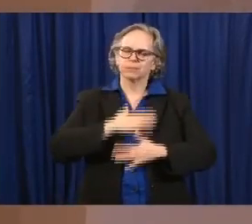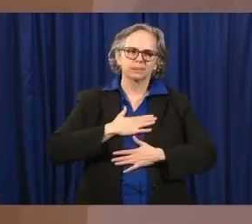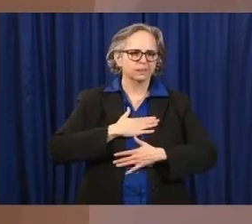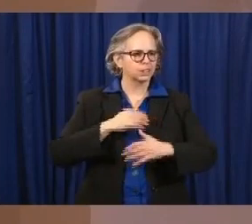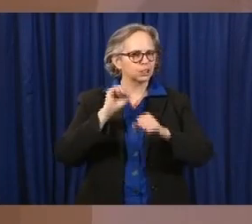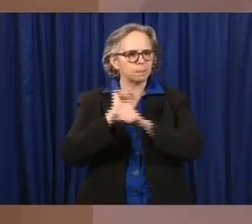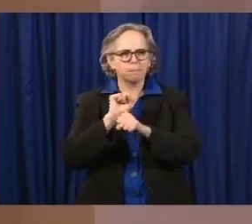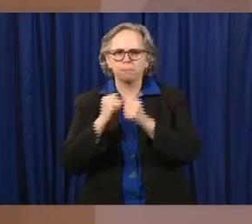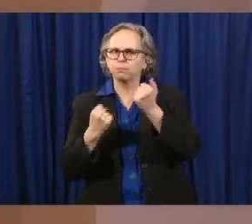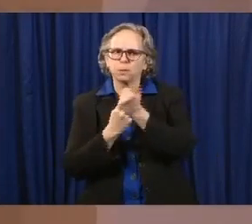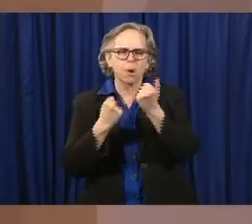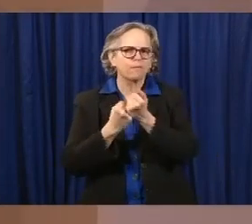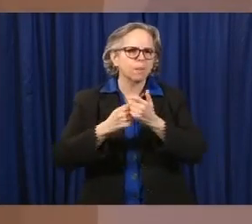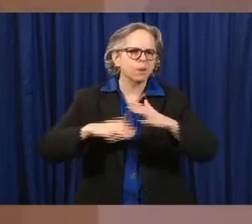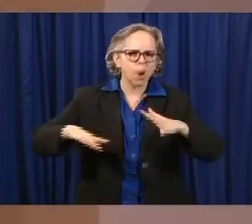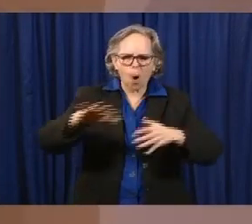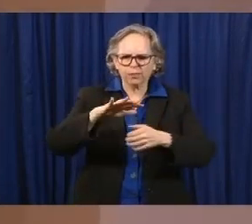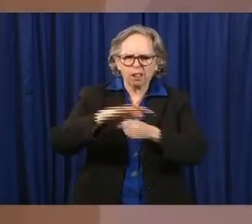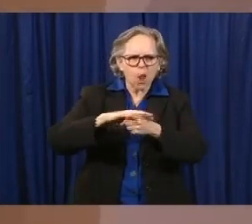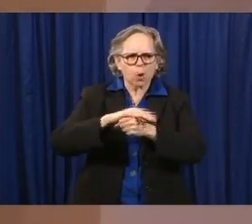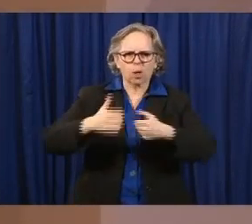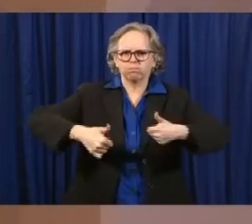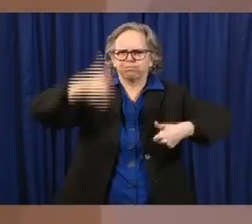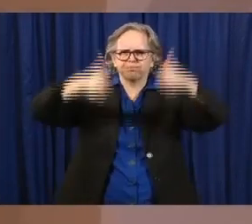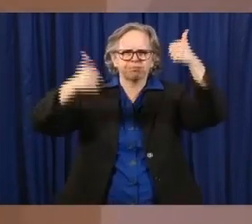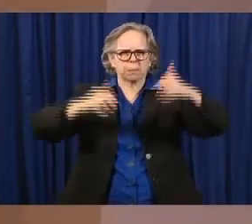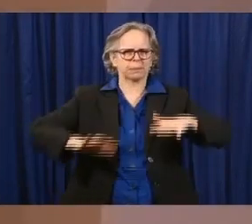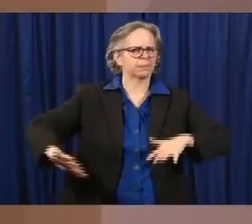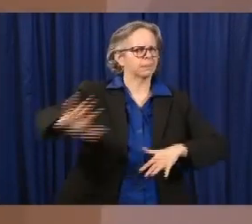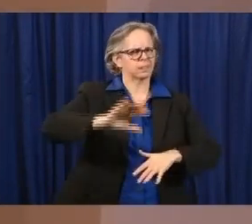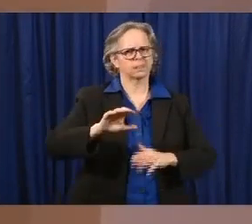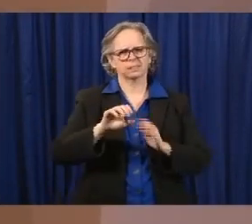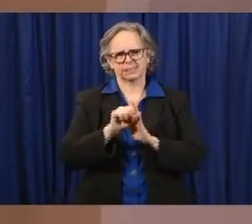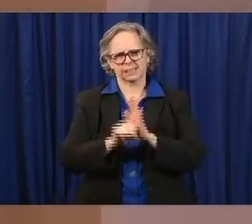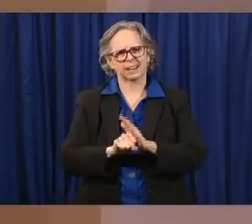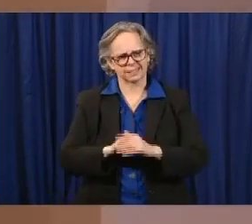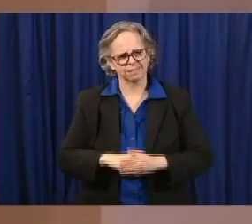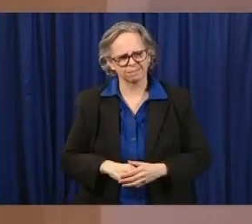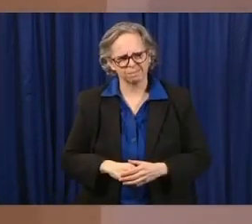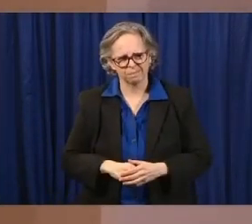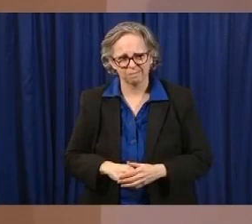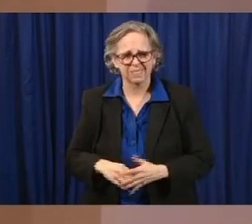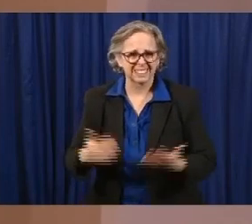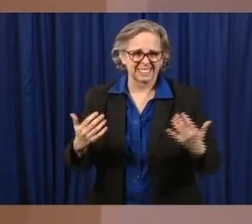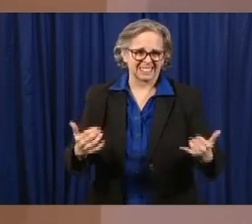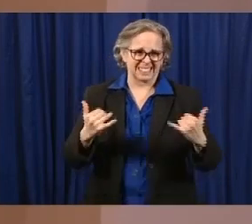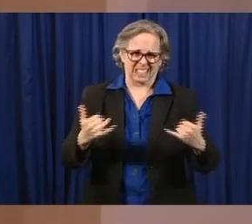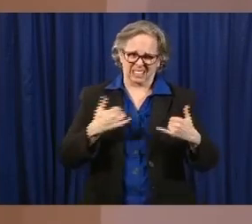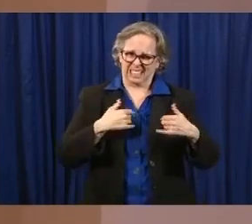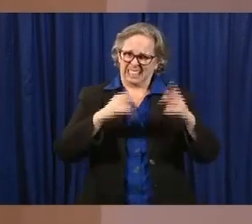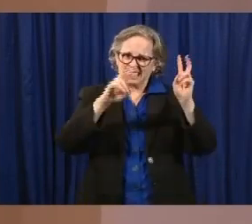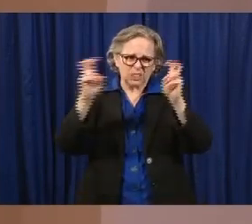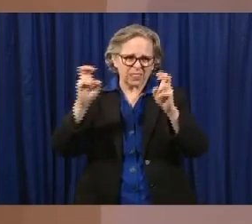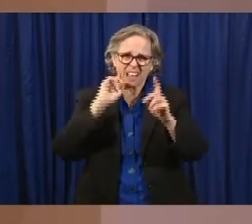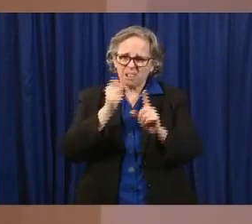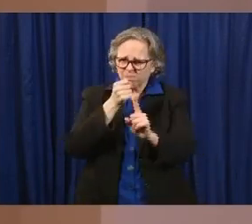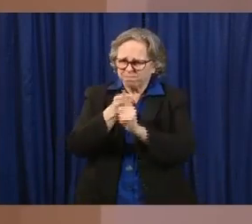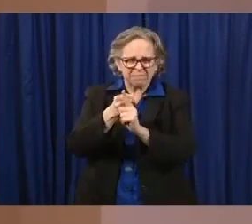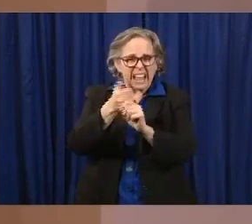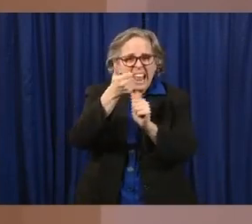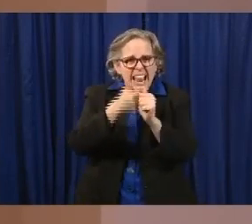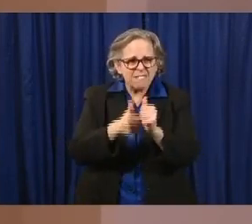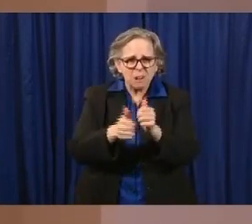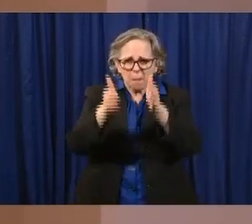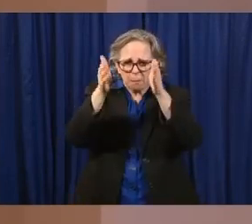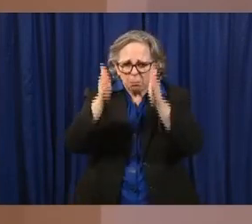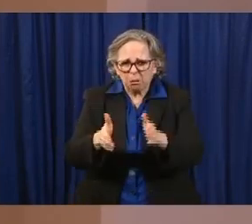across the state as we try to confront the issues that are affecting all of our constituents across our communities. One of